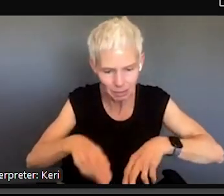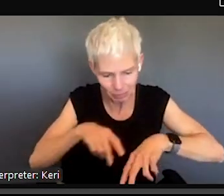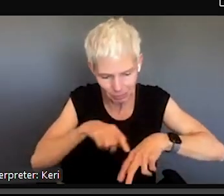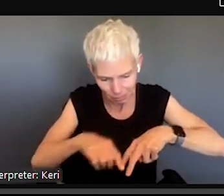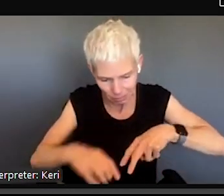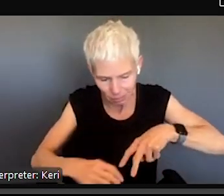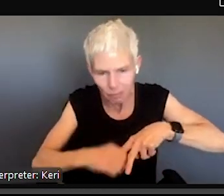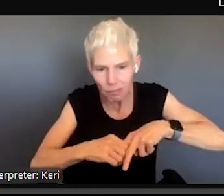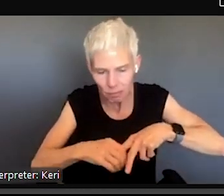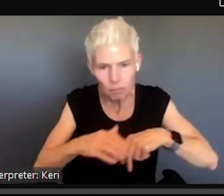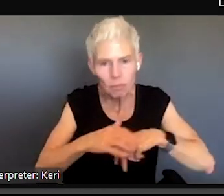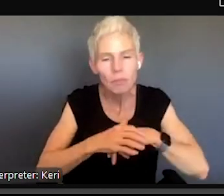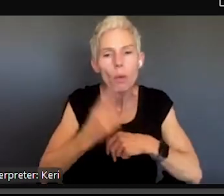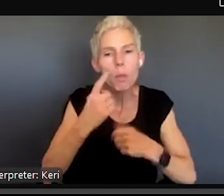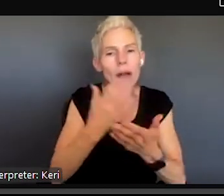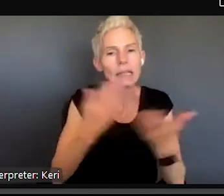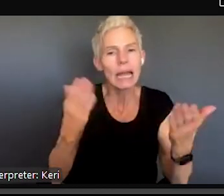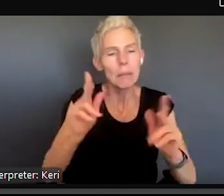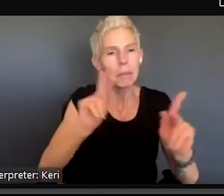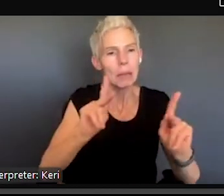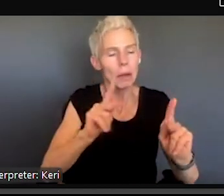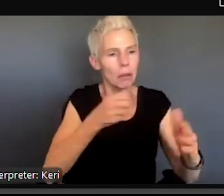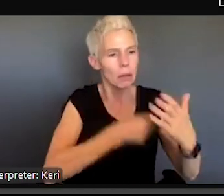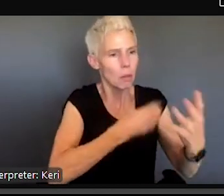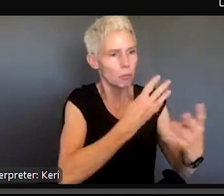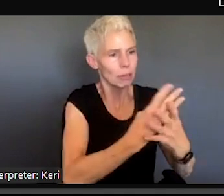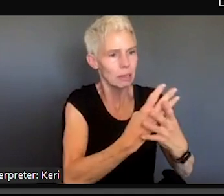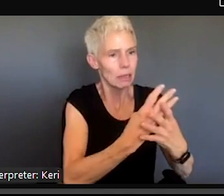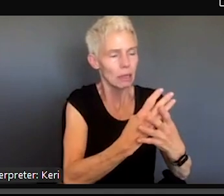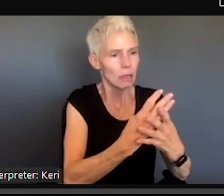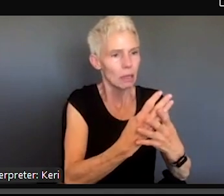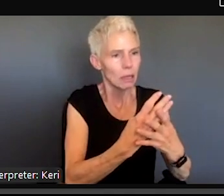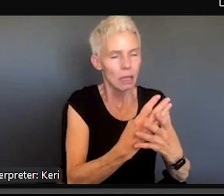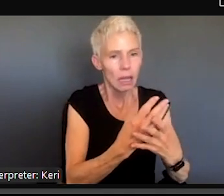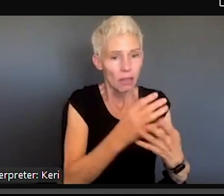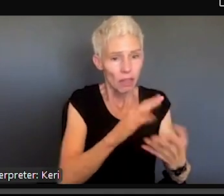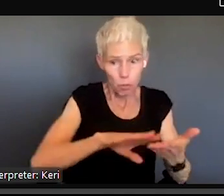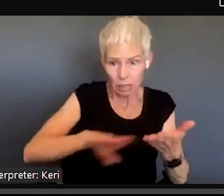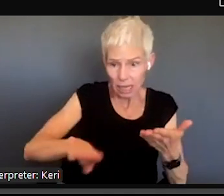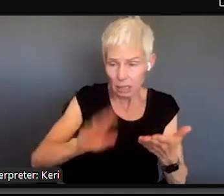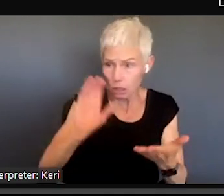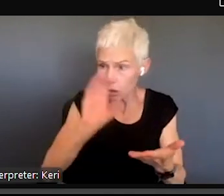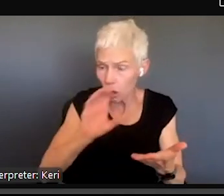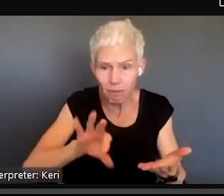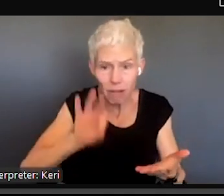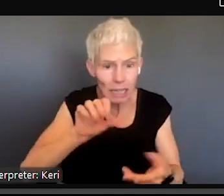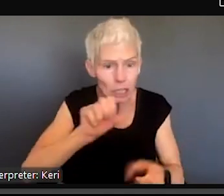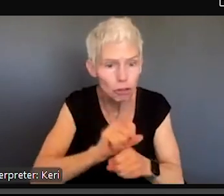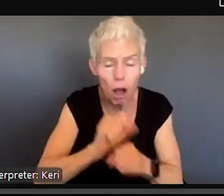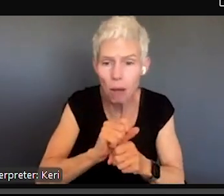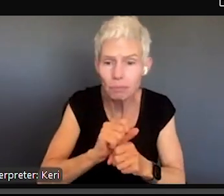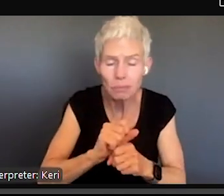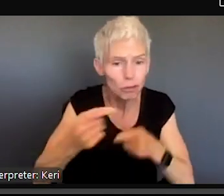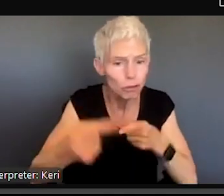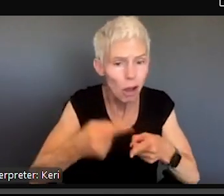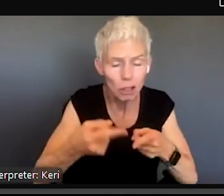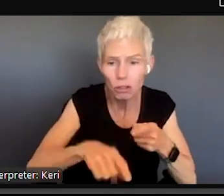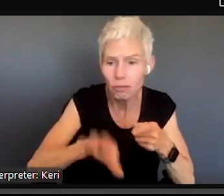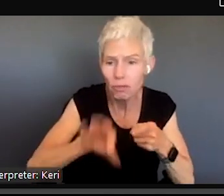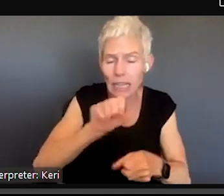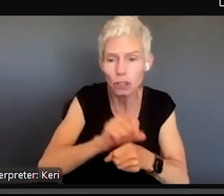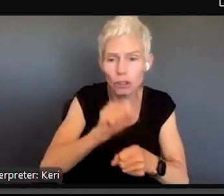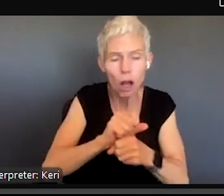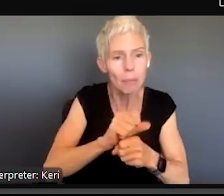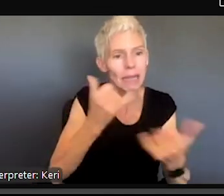one day, people with criminal records couldn't get jobs, and now they're given jobs for local government offices,